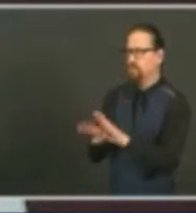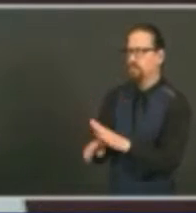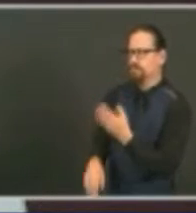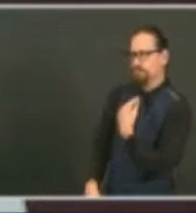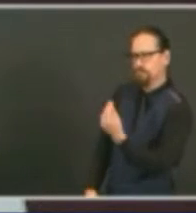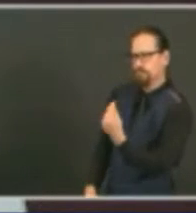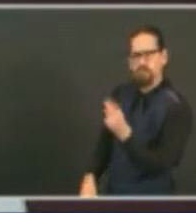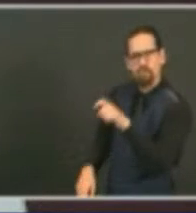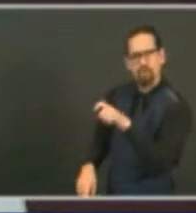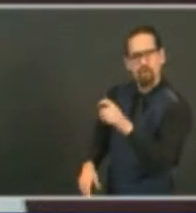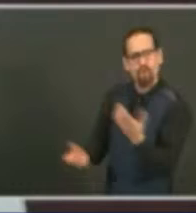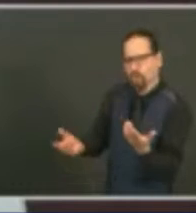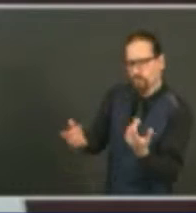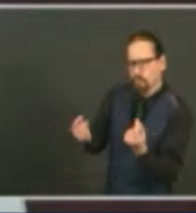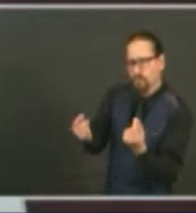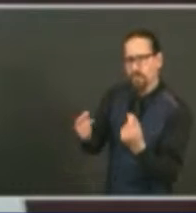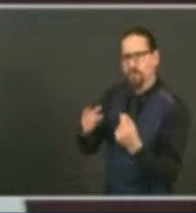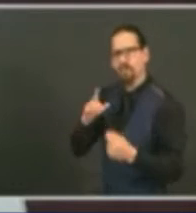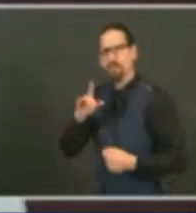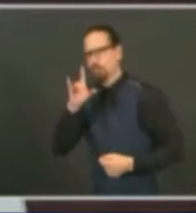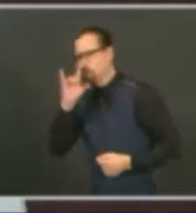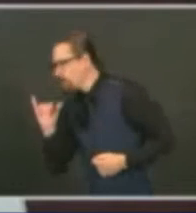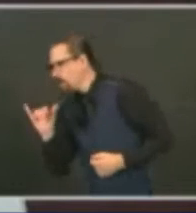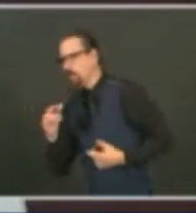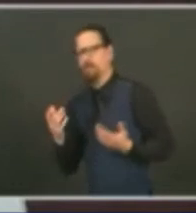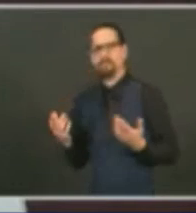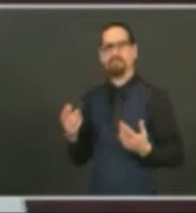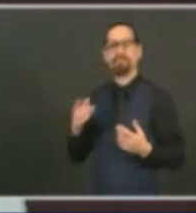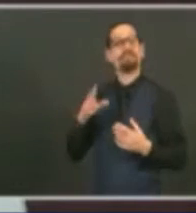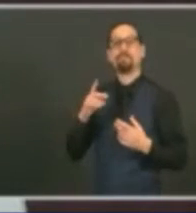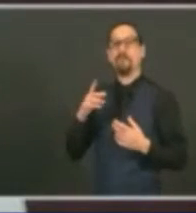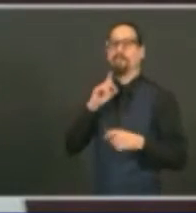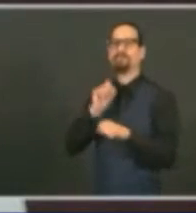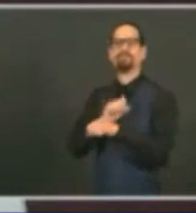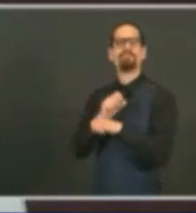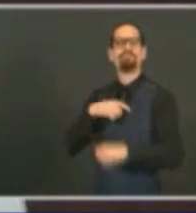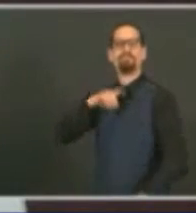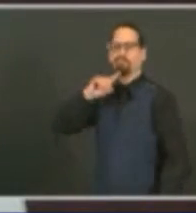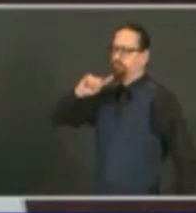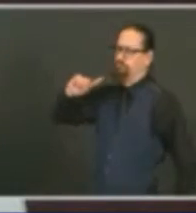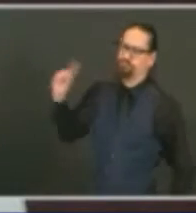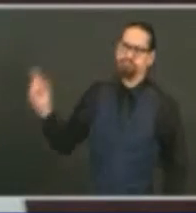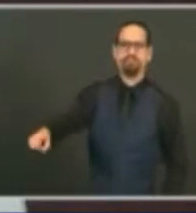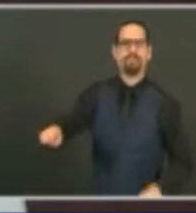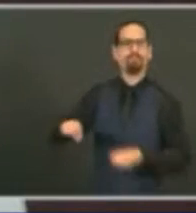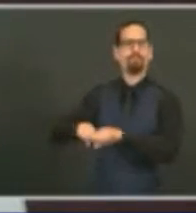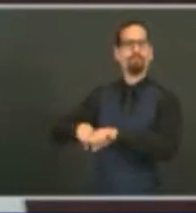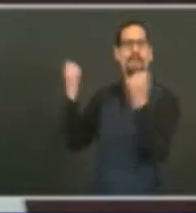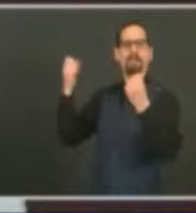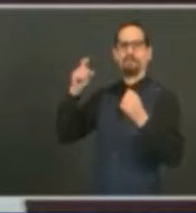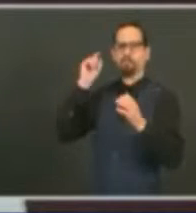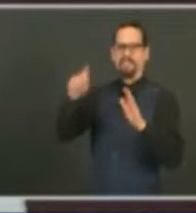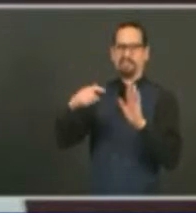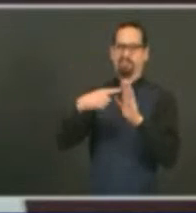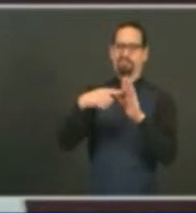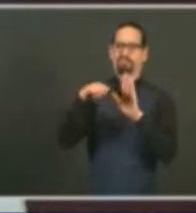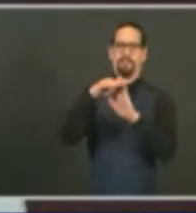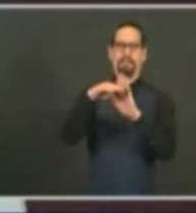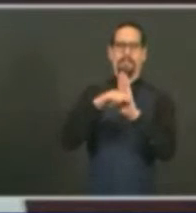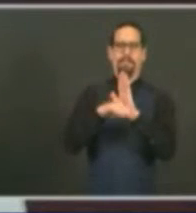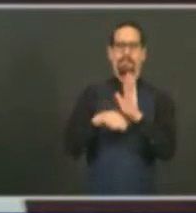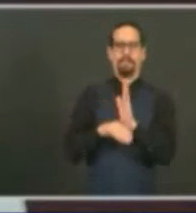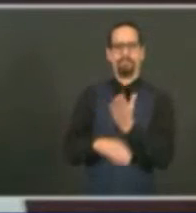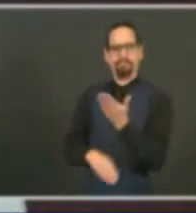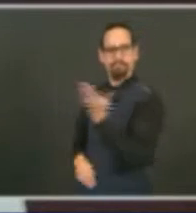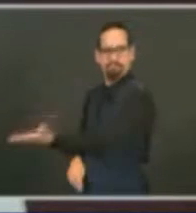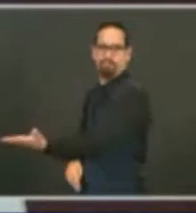a compliance order or what's called an immediate compliance order that's issued. And we are in the process of issuing some